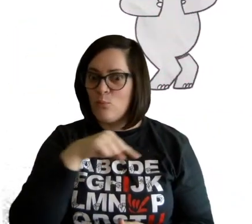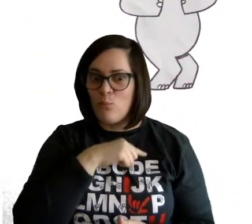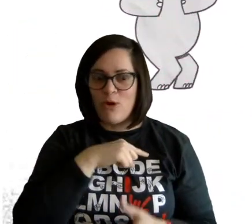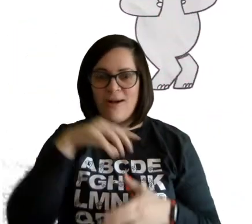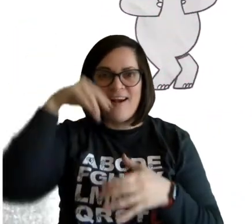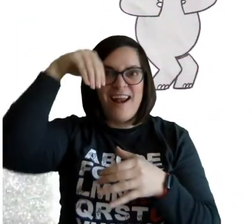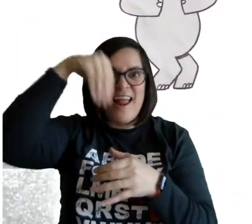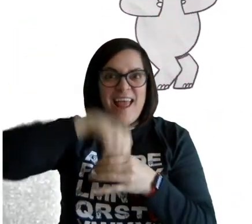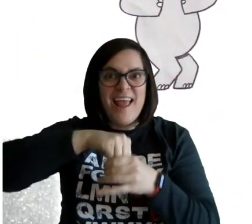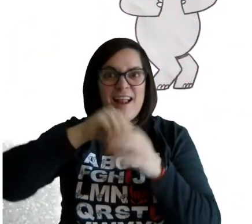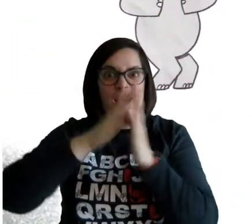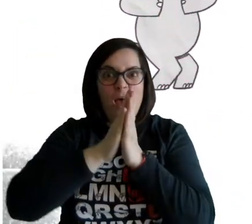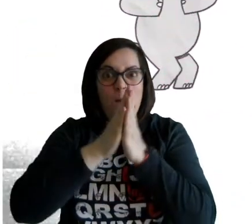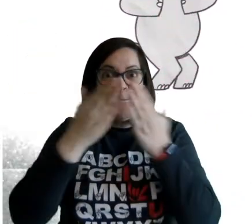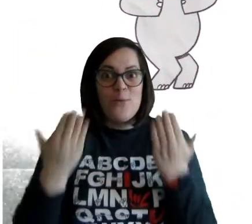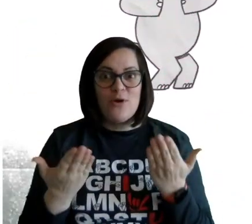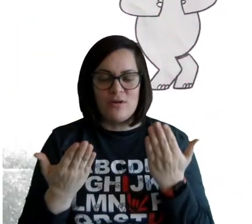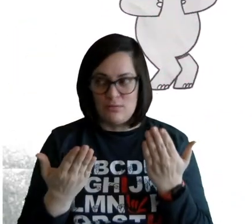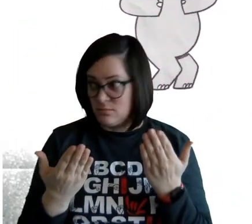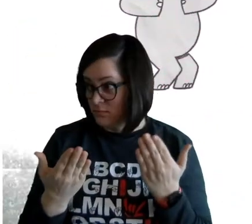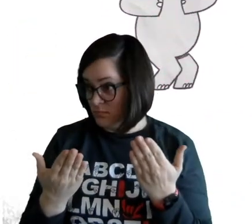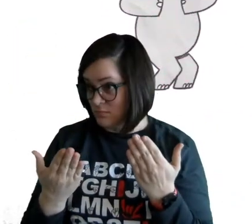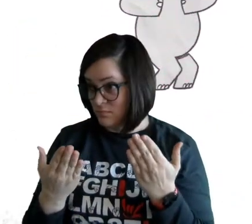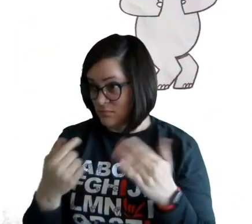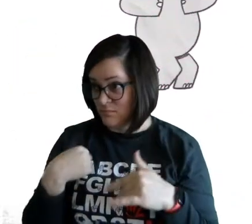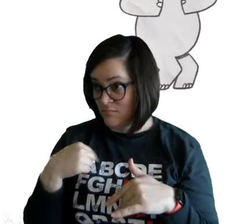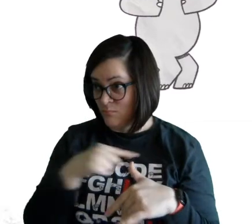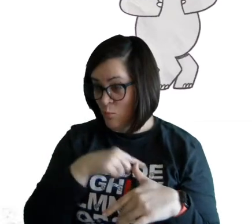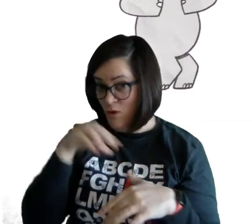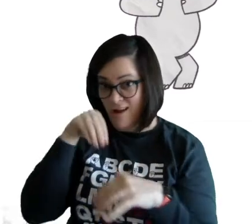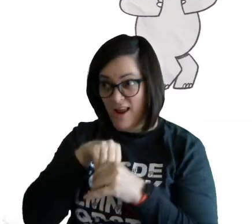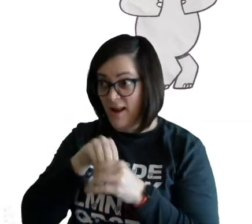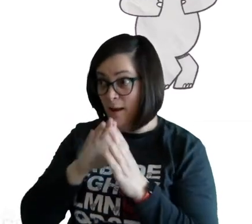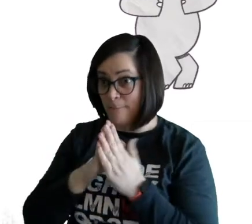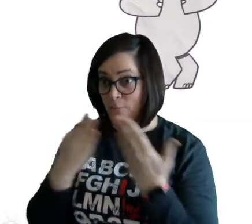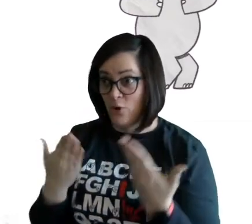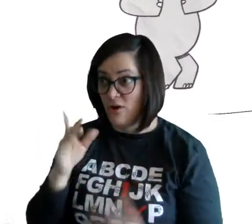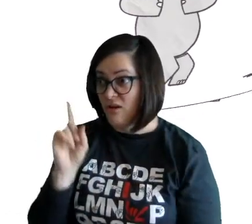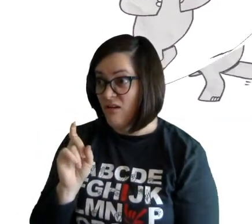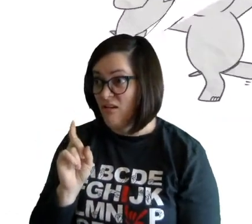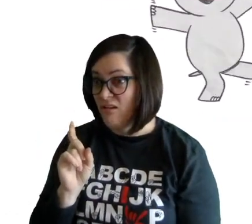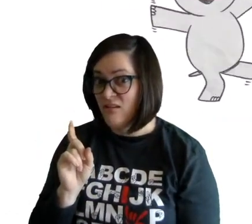We are in a book. We are in a book?